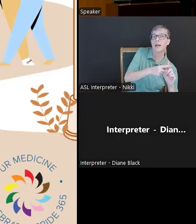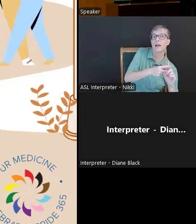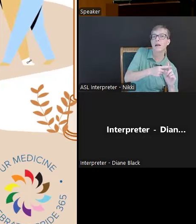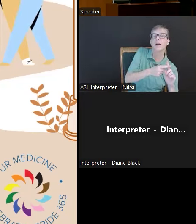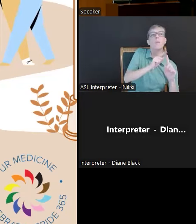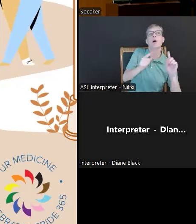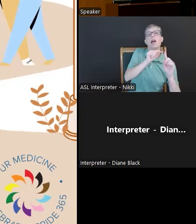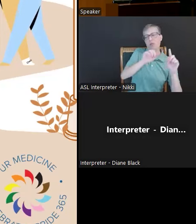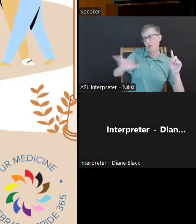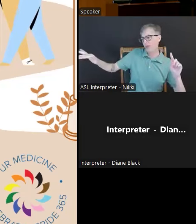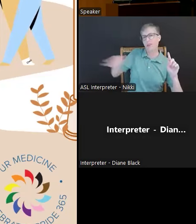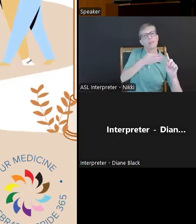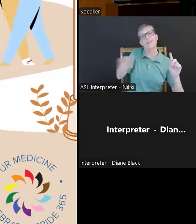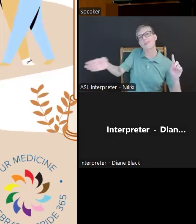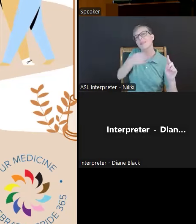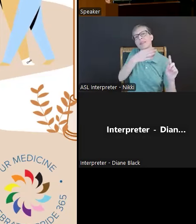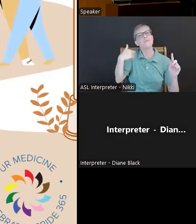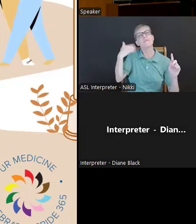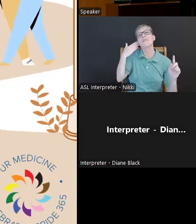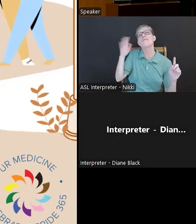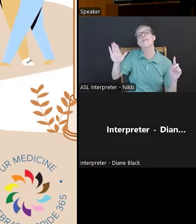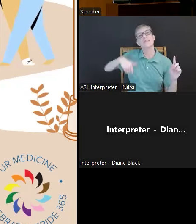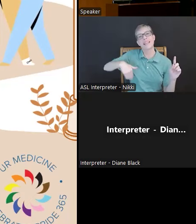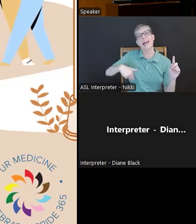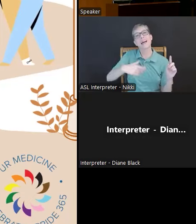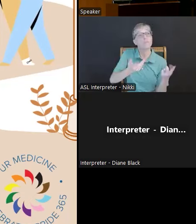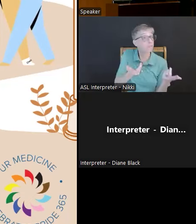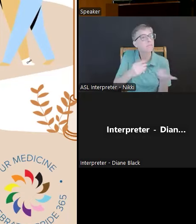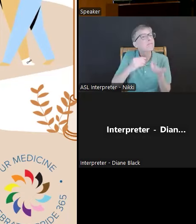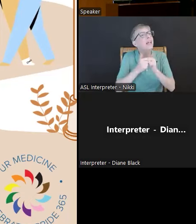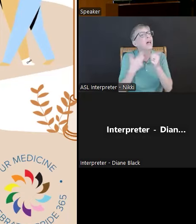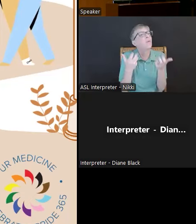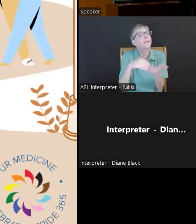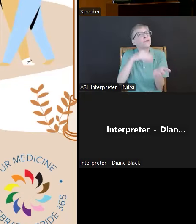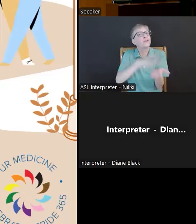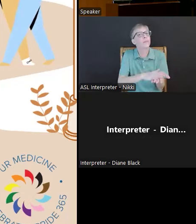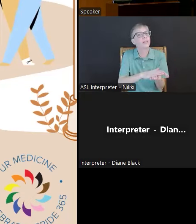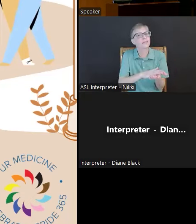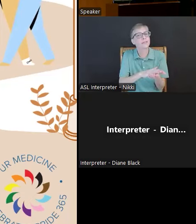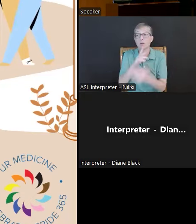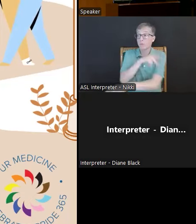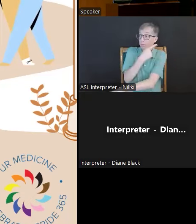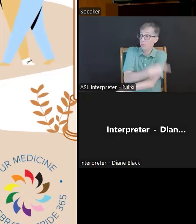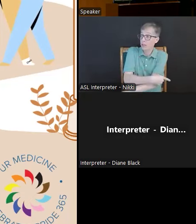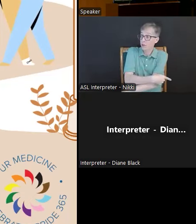want me to document this? Are you okay with me just saying the patient and using name and pronouns?